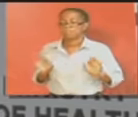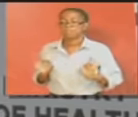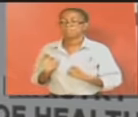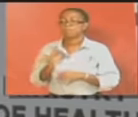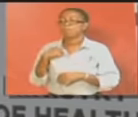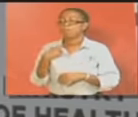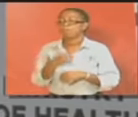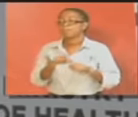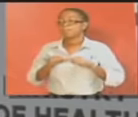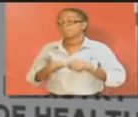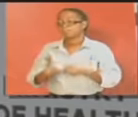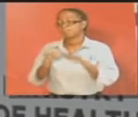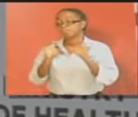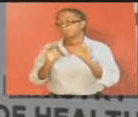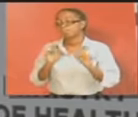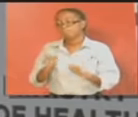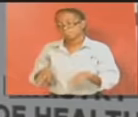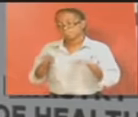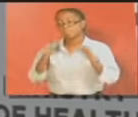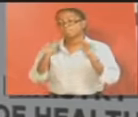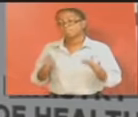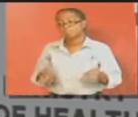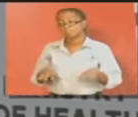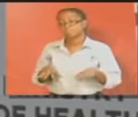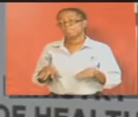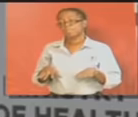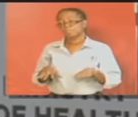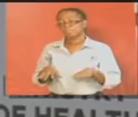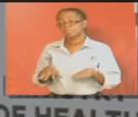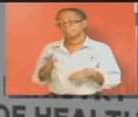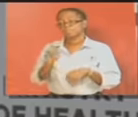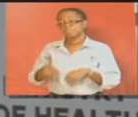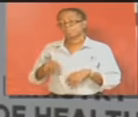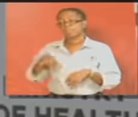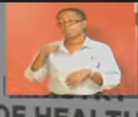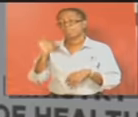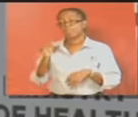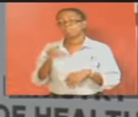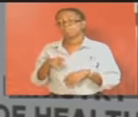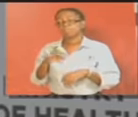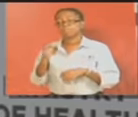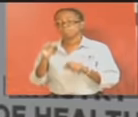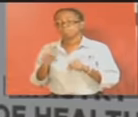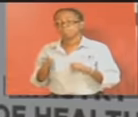on the asymptomatic cases. So yes, that will increase the number of cases that we